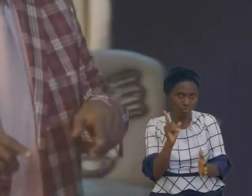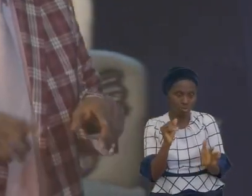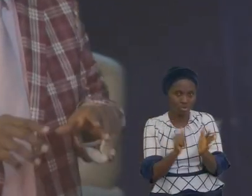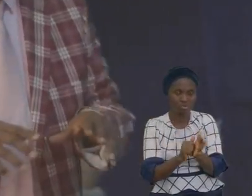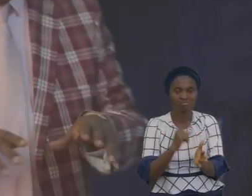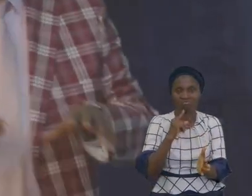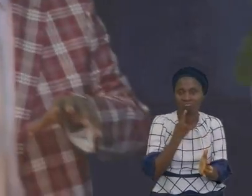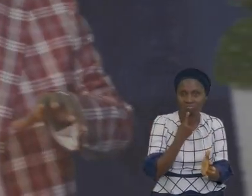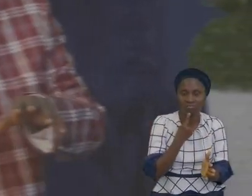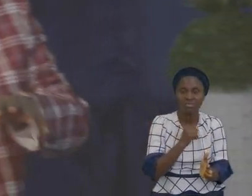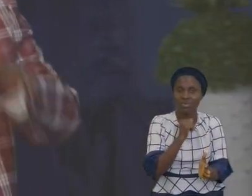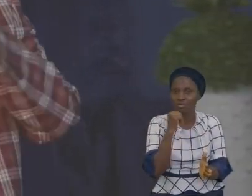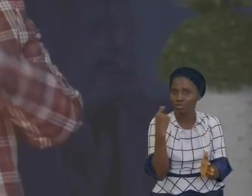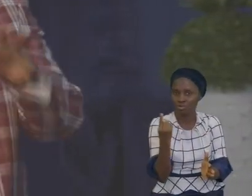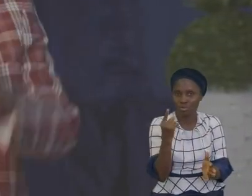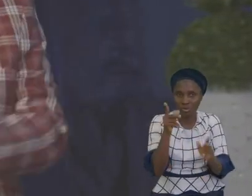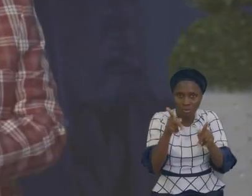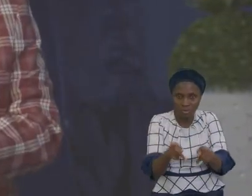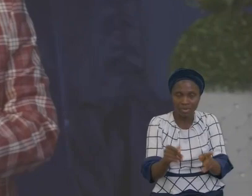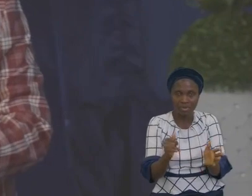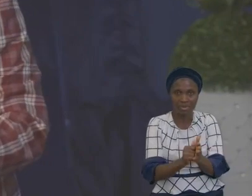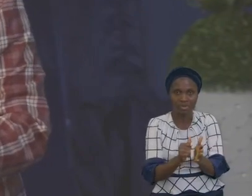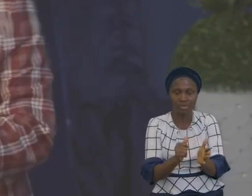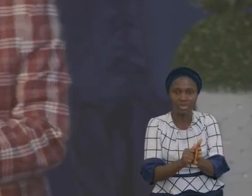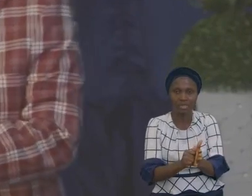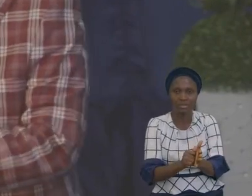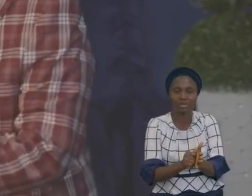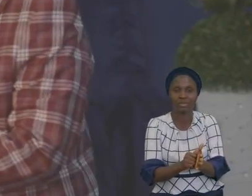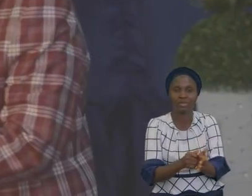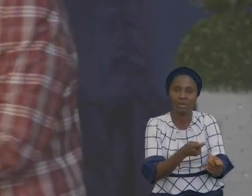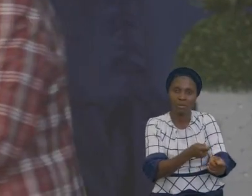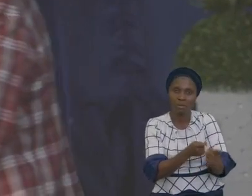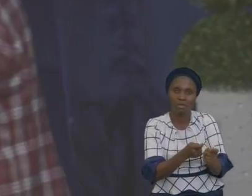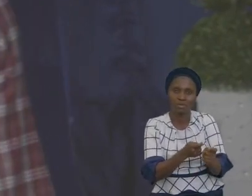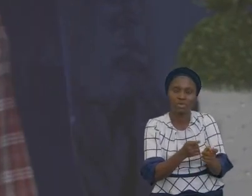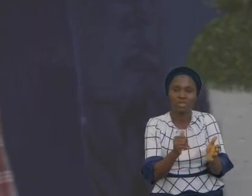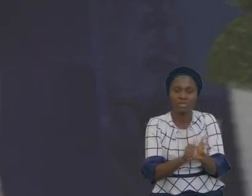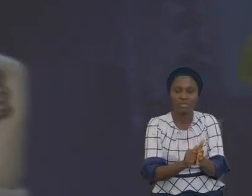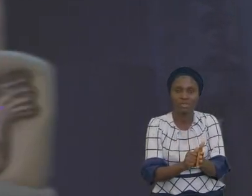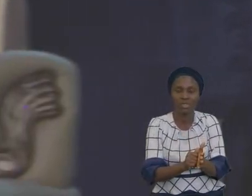pursued and pursued until he got what he wanted.